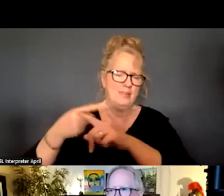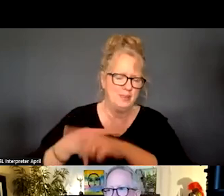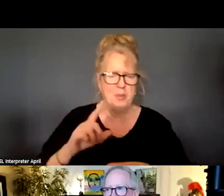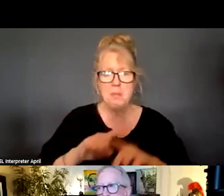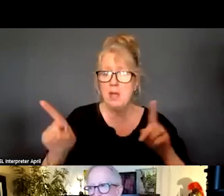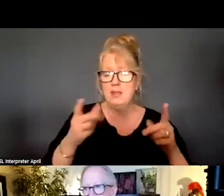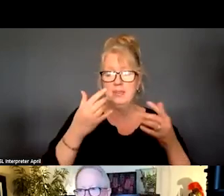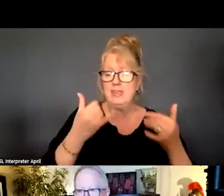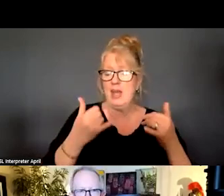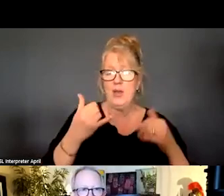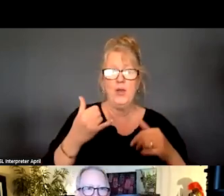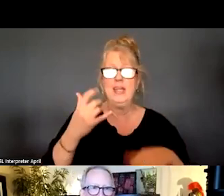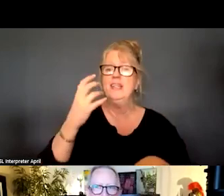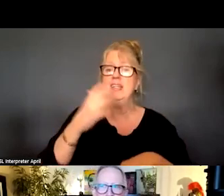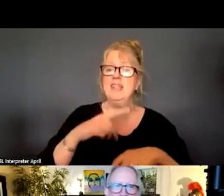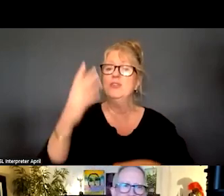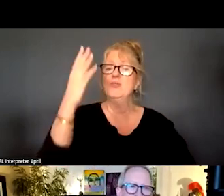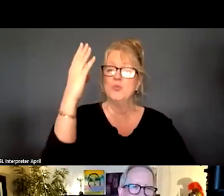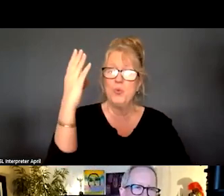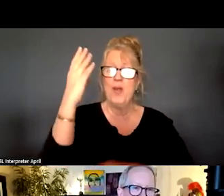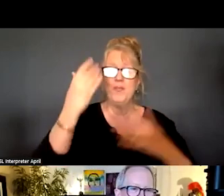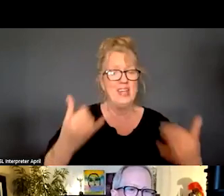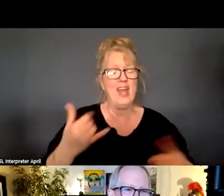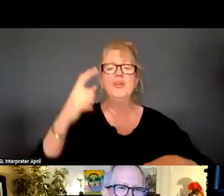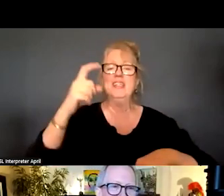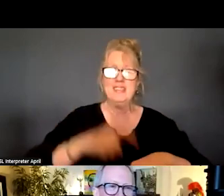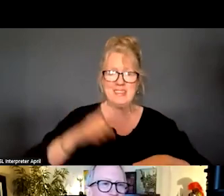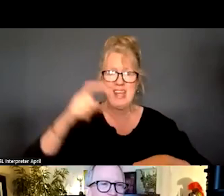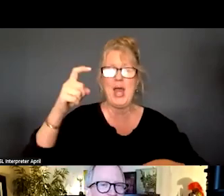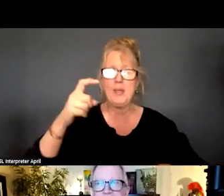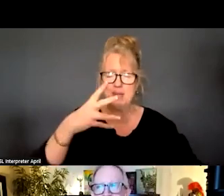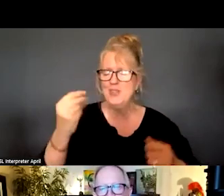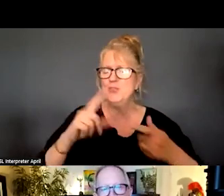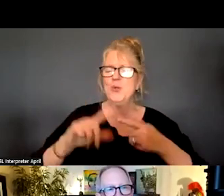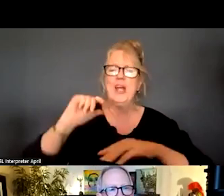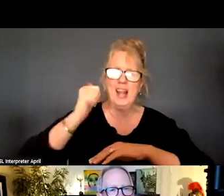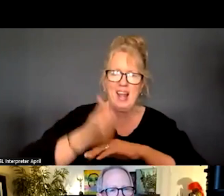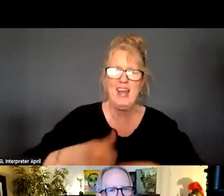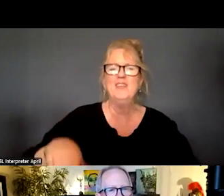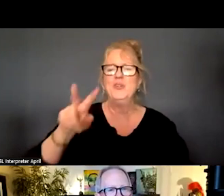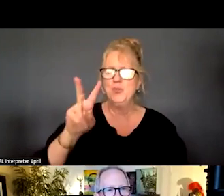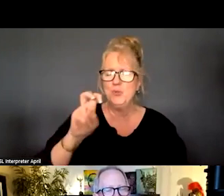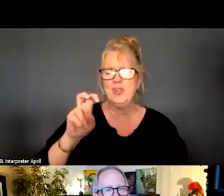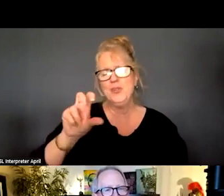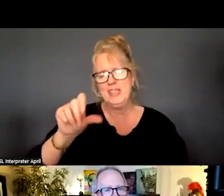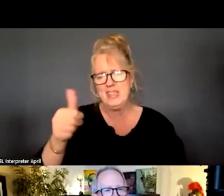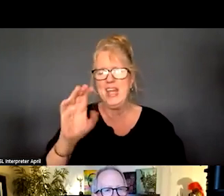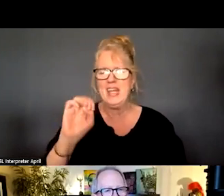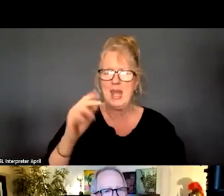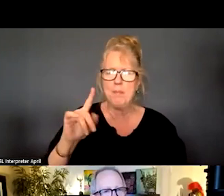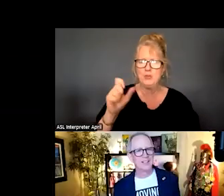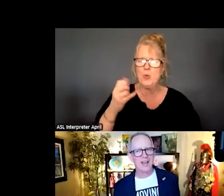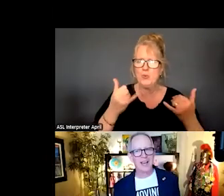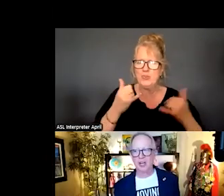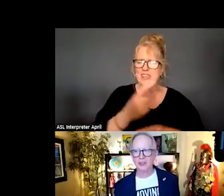It is 12 noon Eastern time, and it's time to launch episode 210. We're thrilled